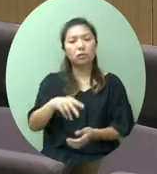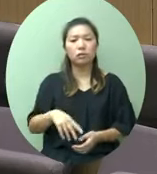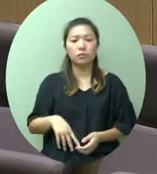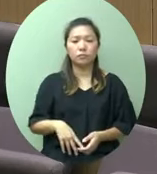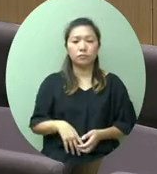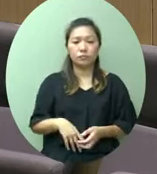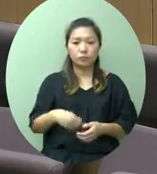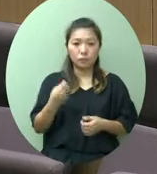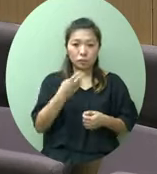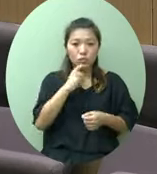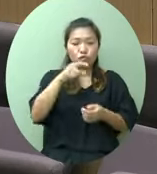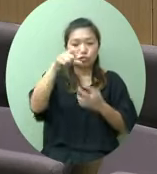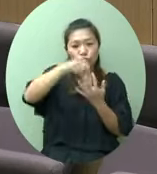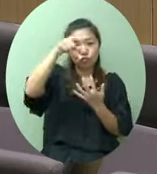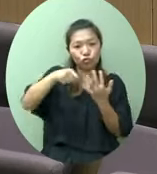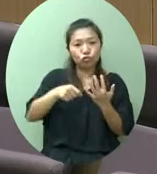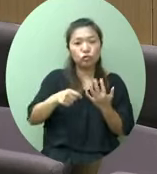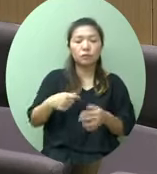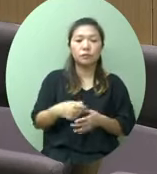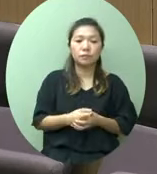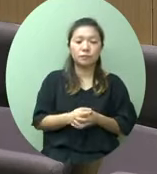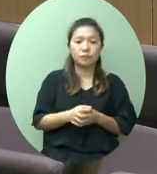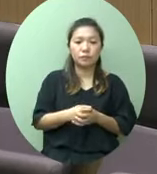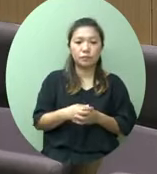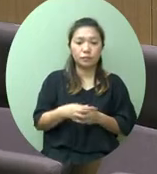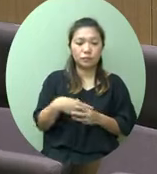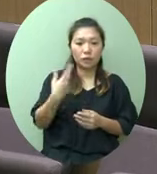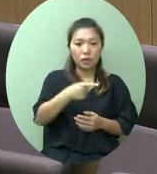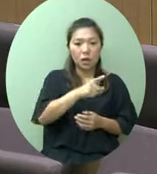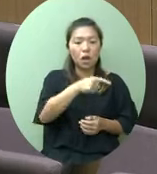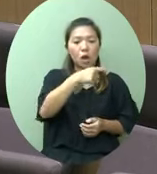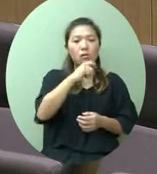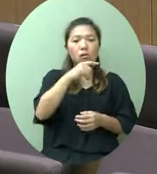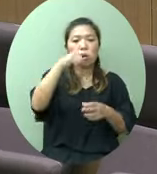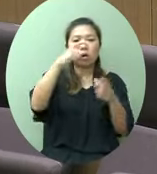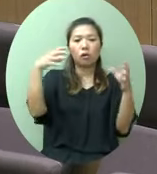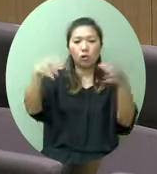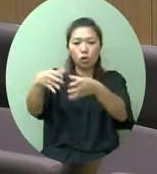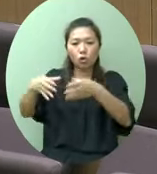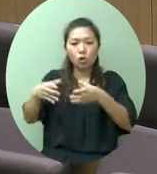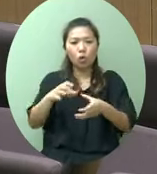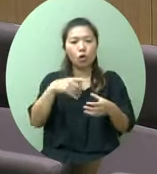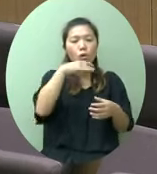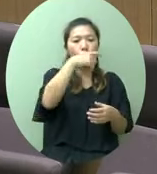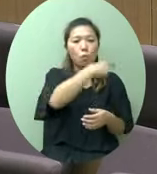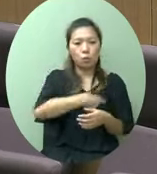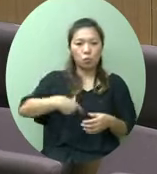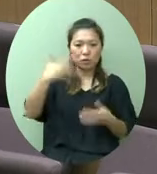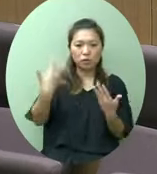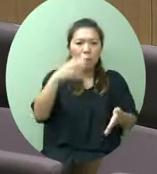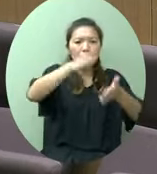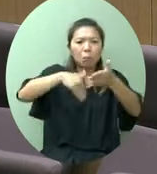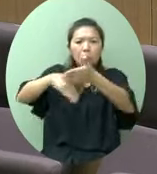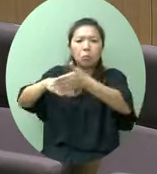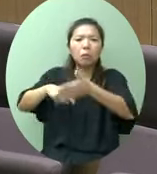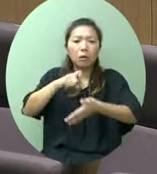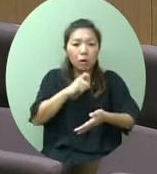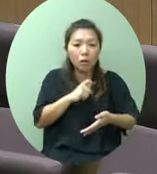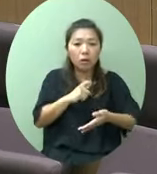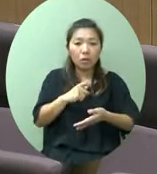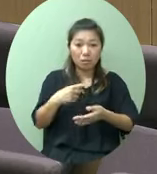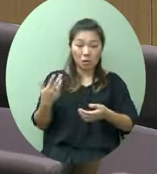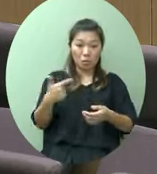And could you clarify rumours that the government would take away the district council's power of allocating funds?